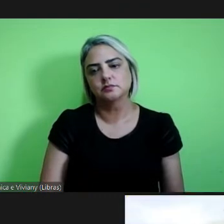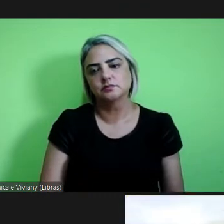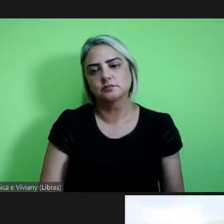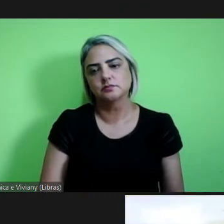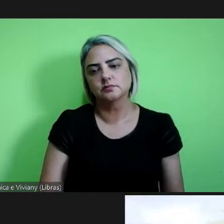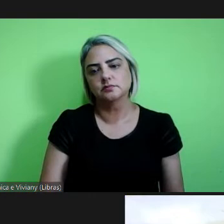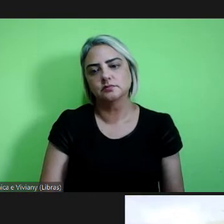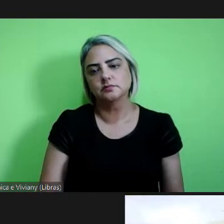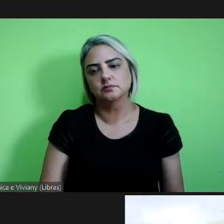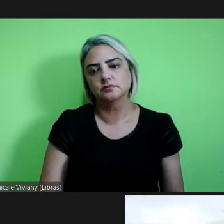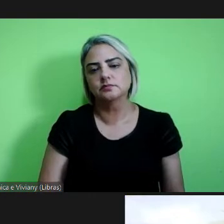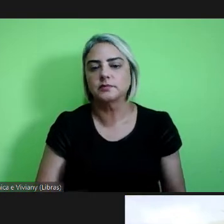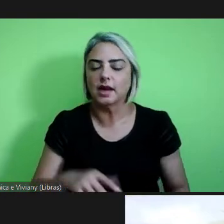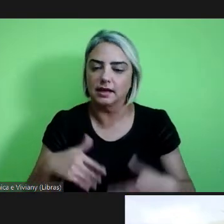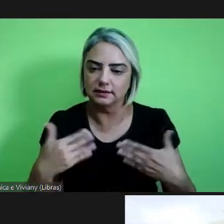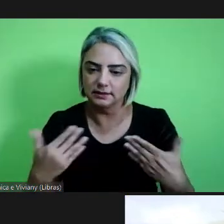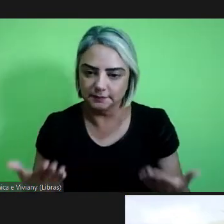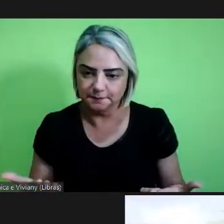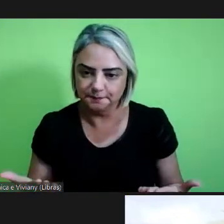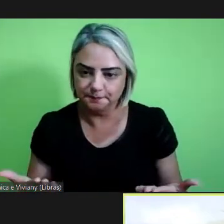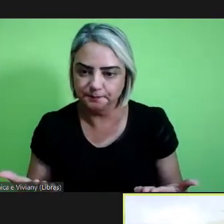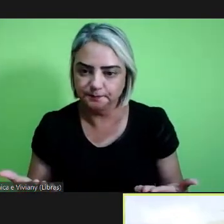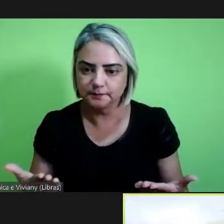you can hear me, right? Yes. Okay then.